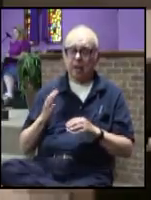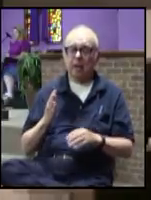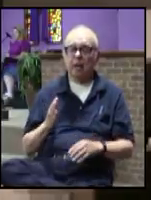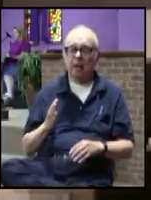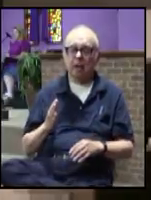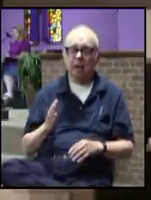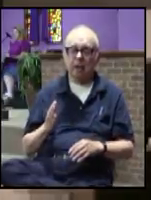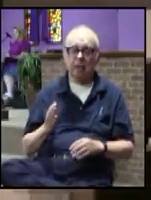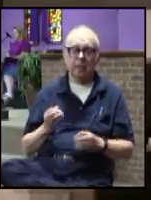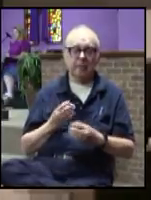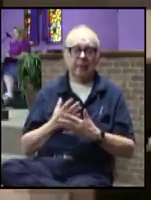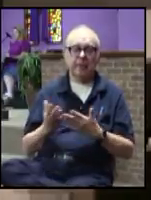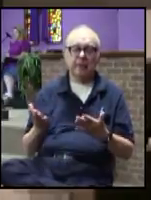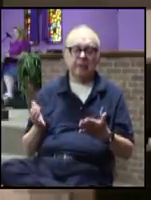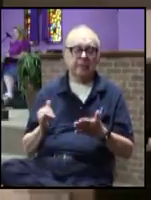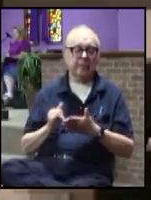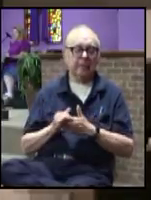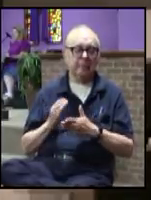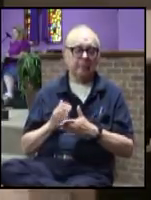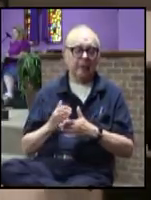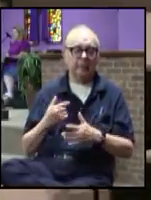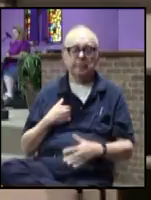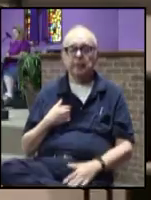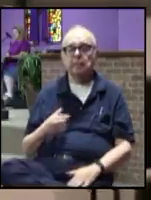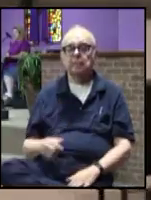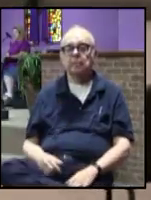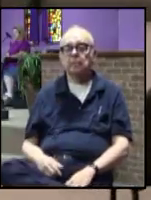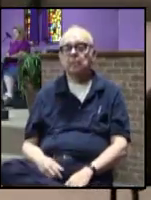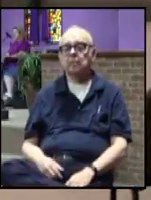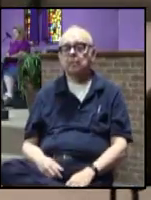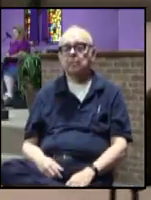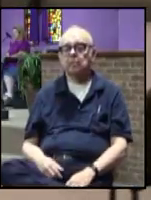Because God, there's some patience I need to learn right now.